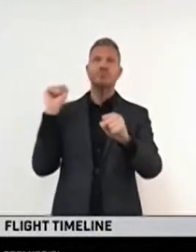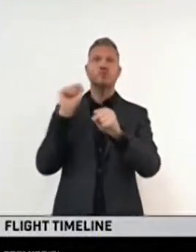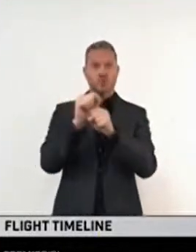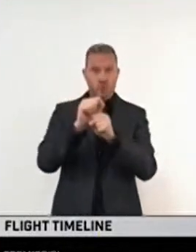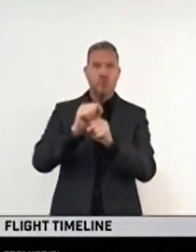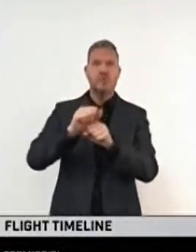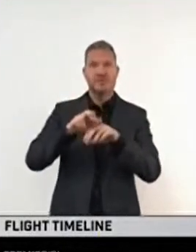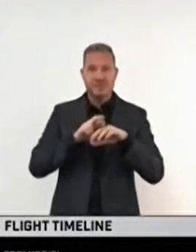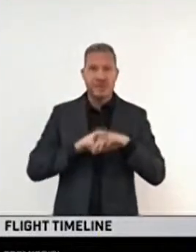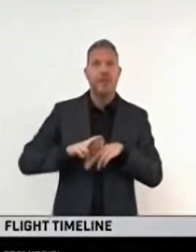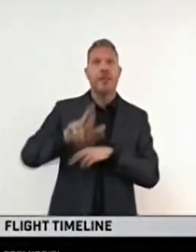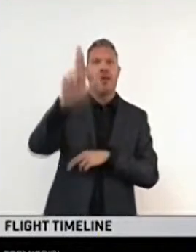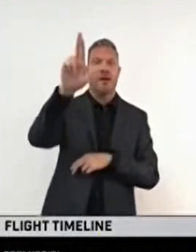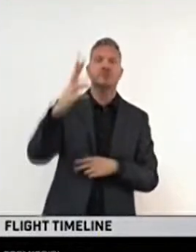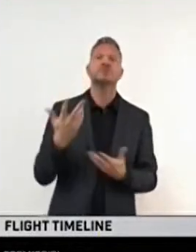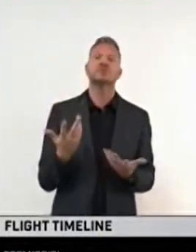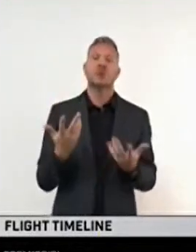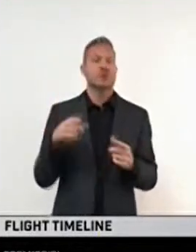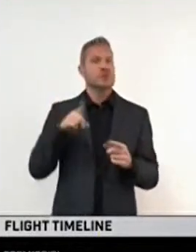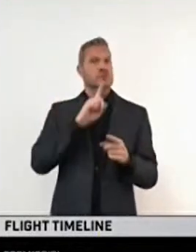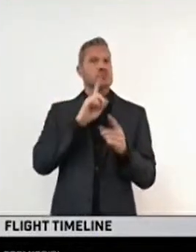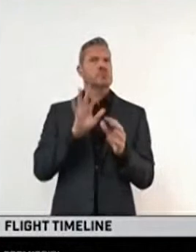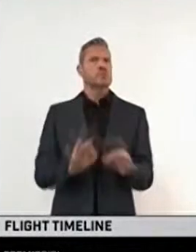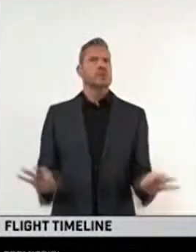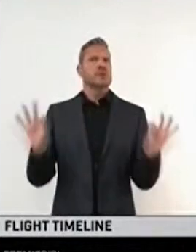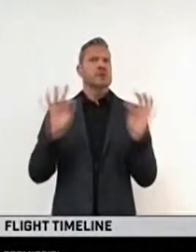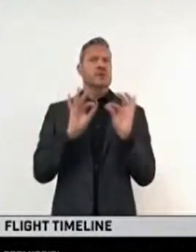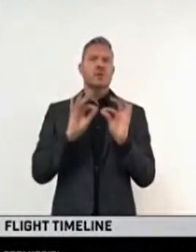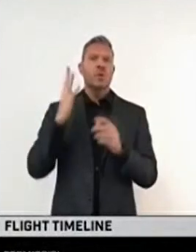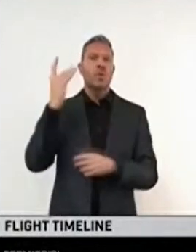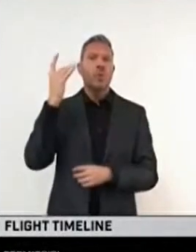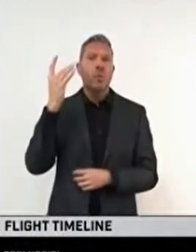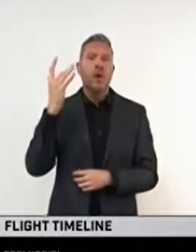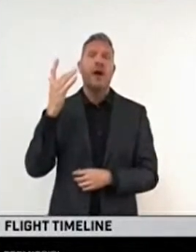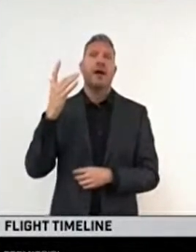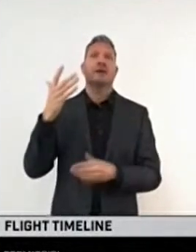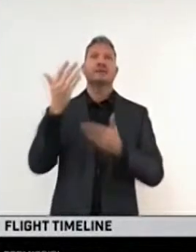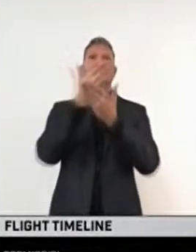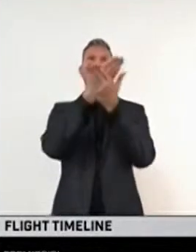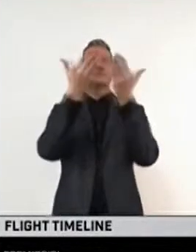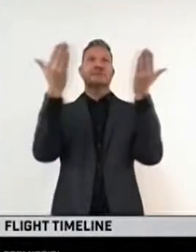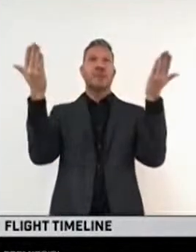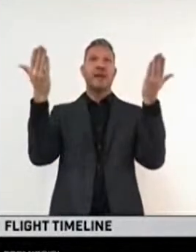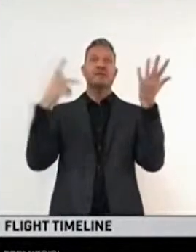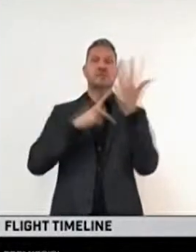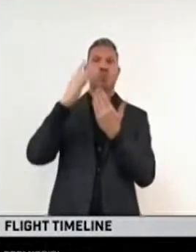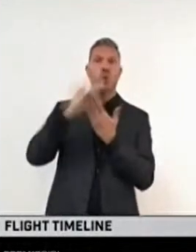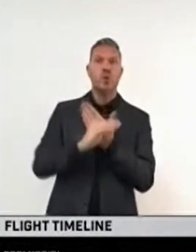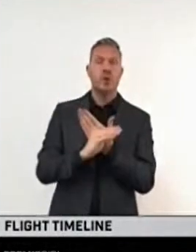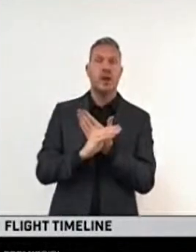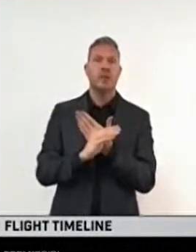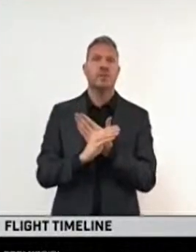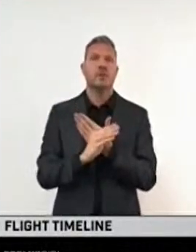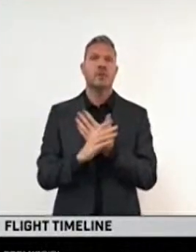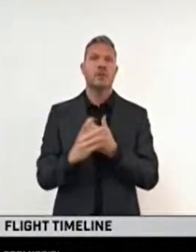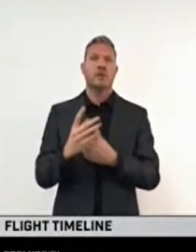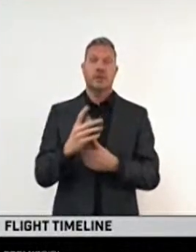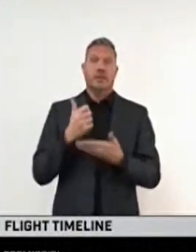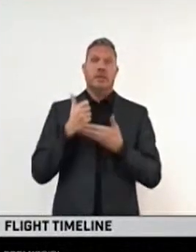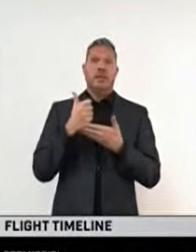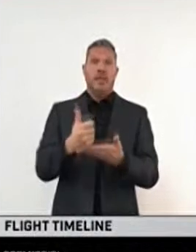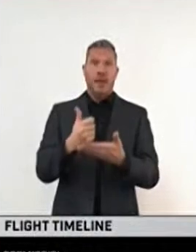do. And this is critical because the Space Test Program is helping the Space Force, the Department